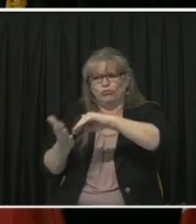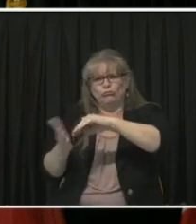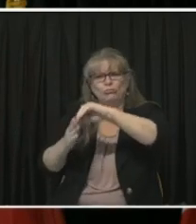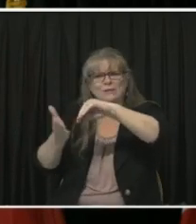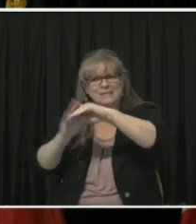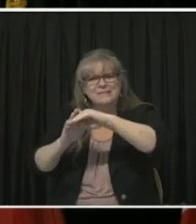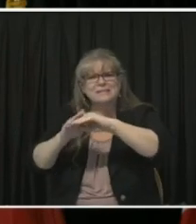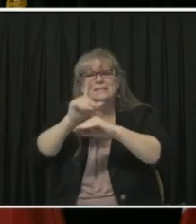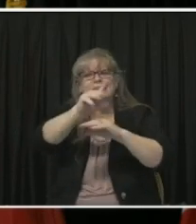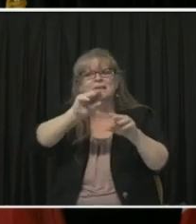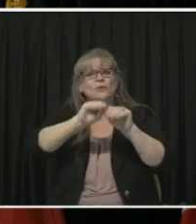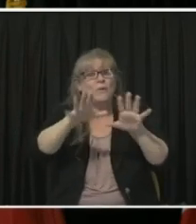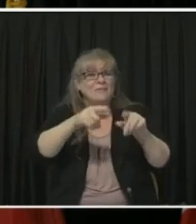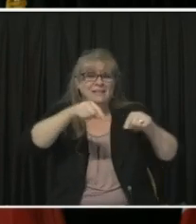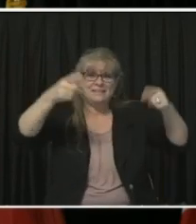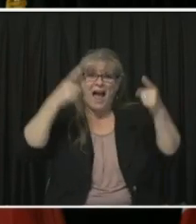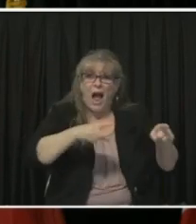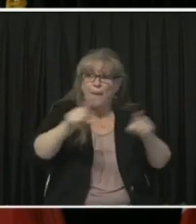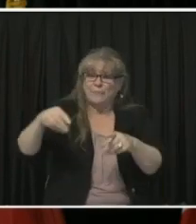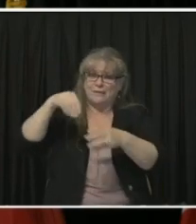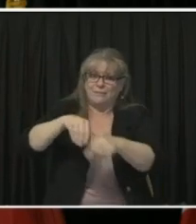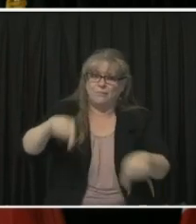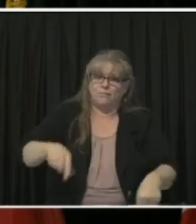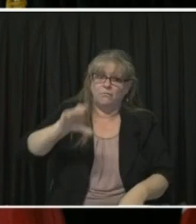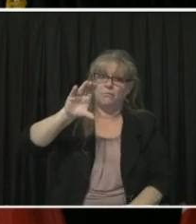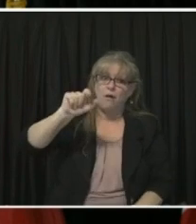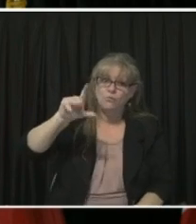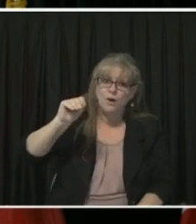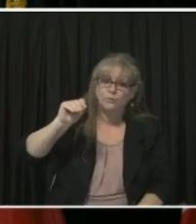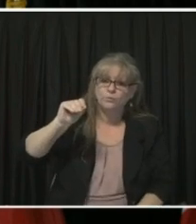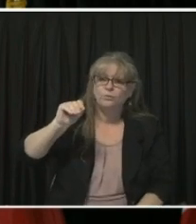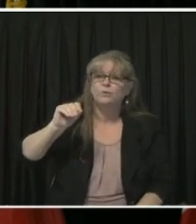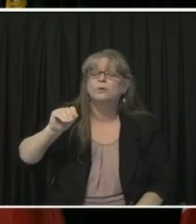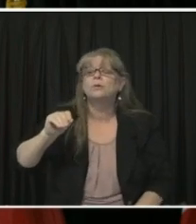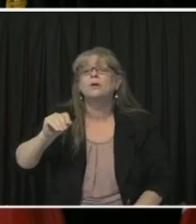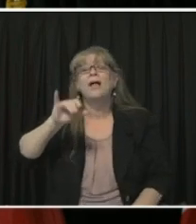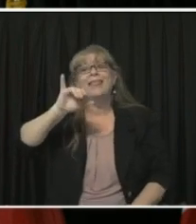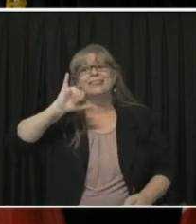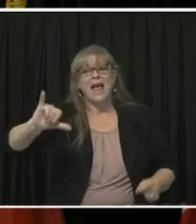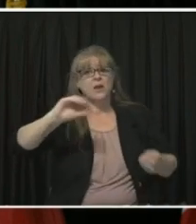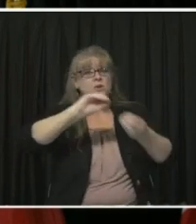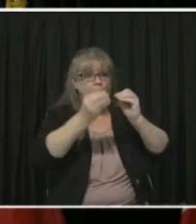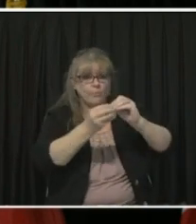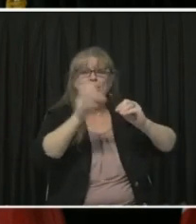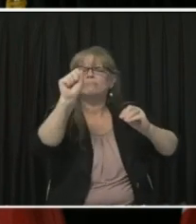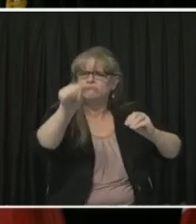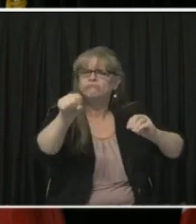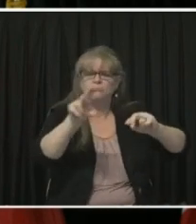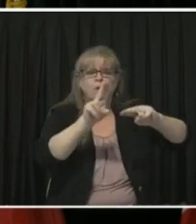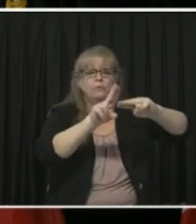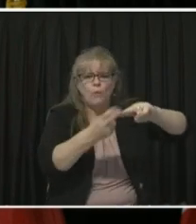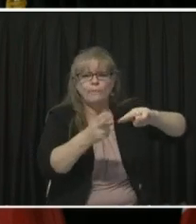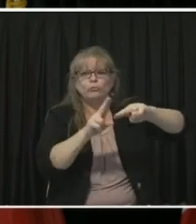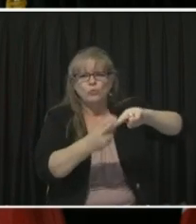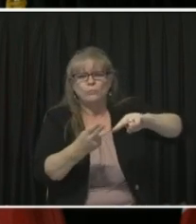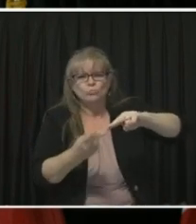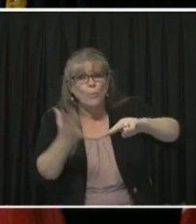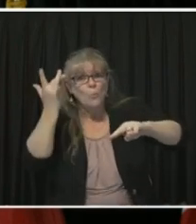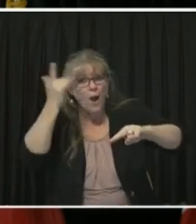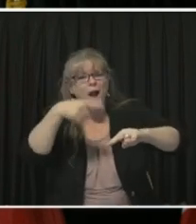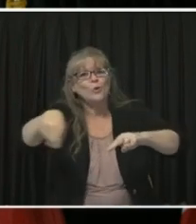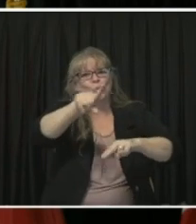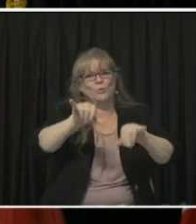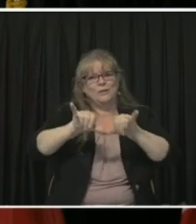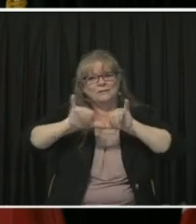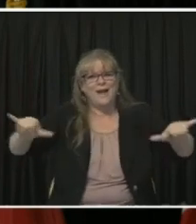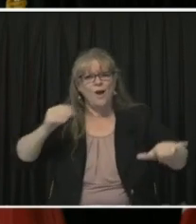a decrease in cases, which is the result of a successful stay-at-home order. It is because people observed the rules regarding social